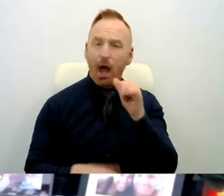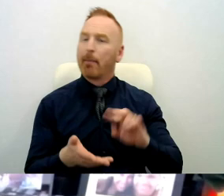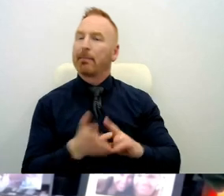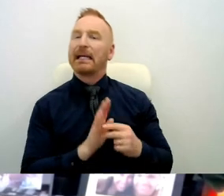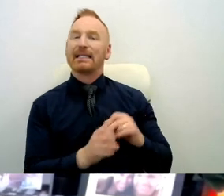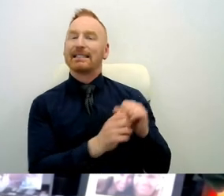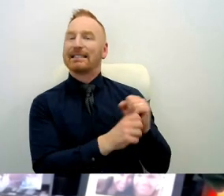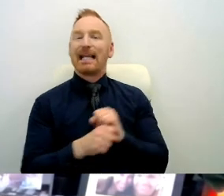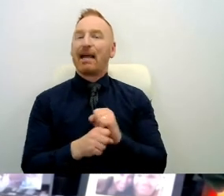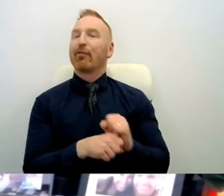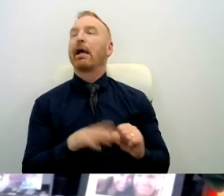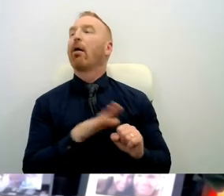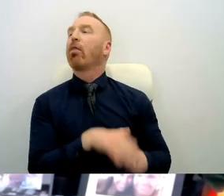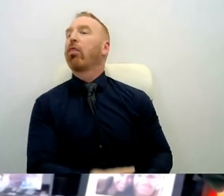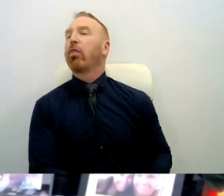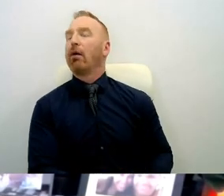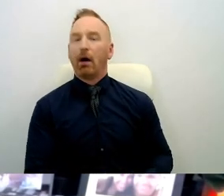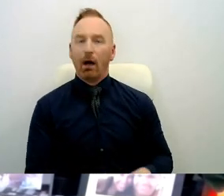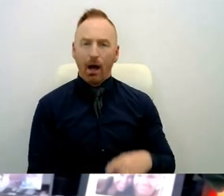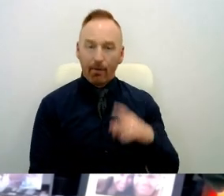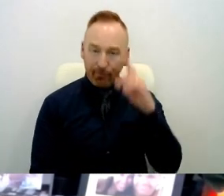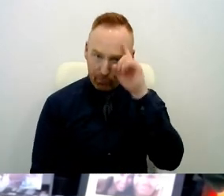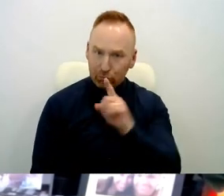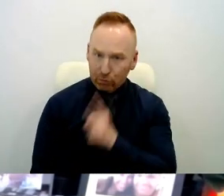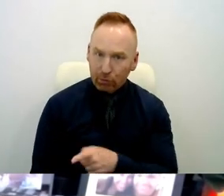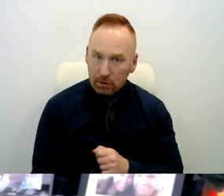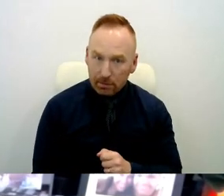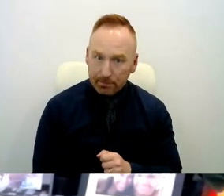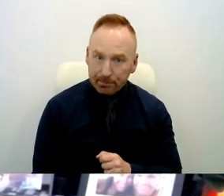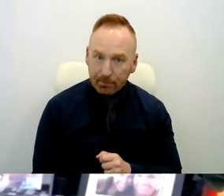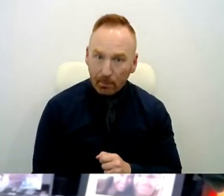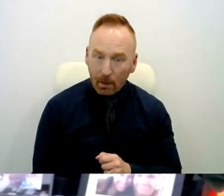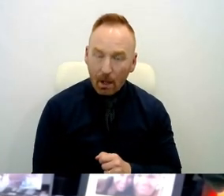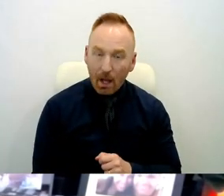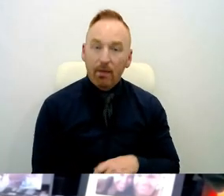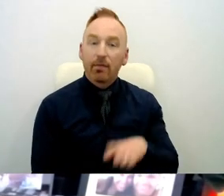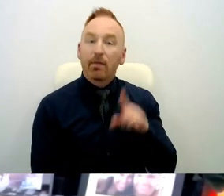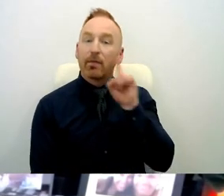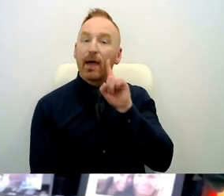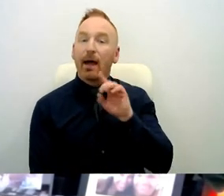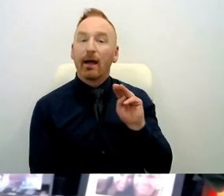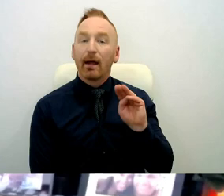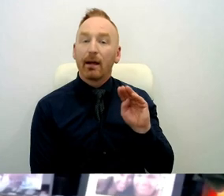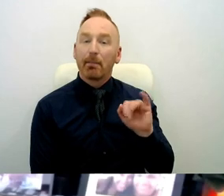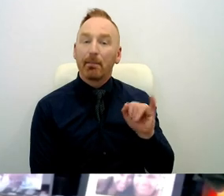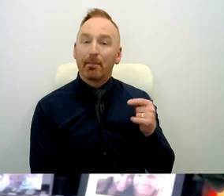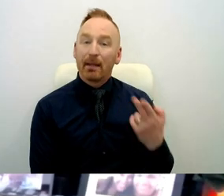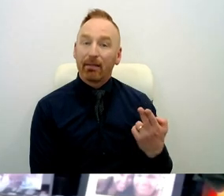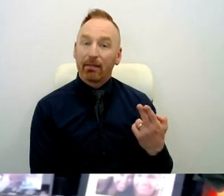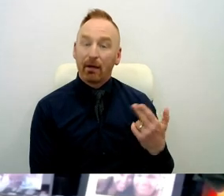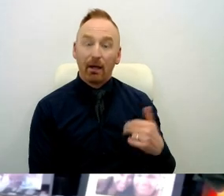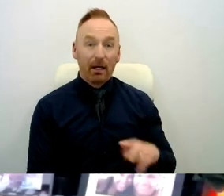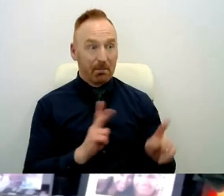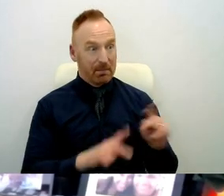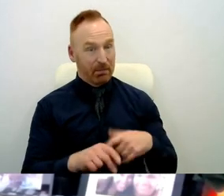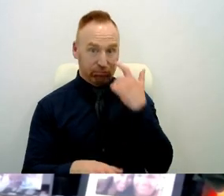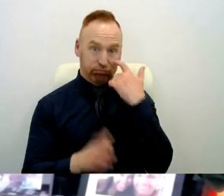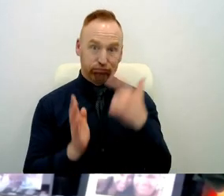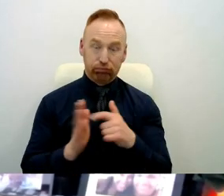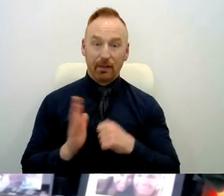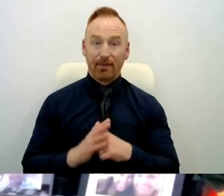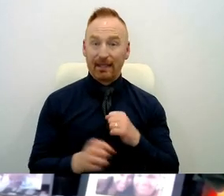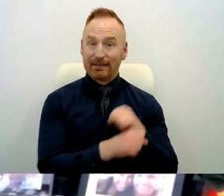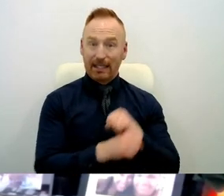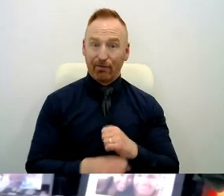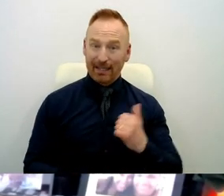Absolutely. When we, you know, the myth has been that, you know, even if people acknowledge that slavery existed